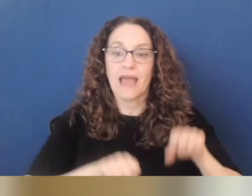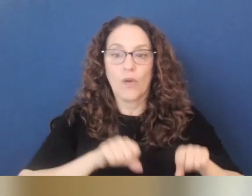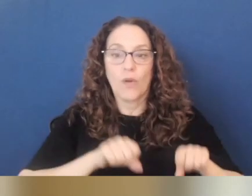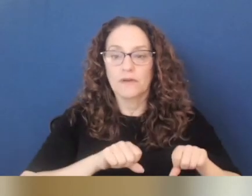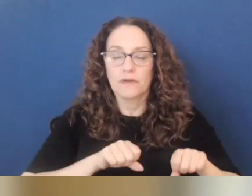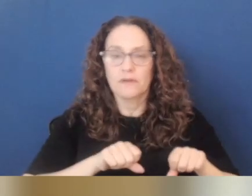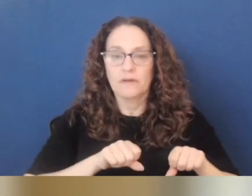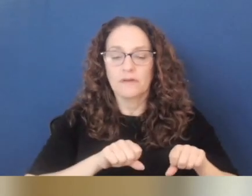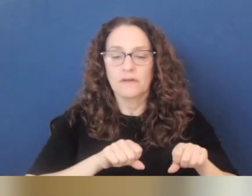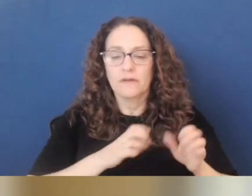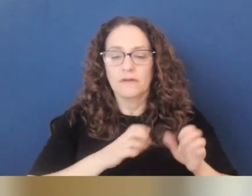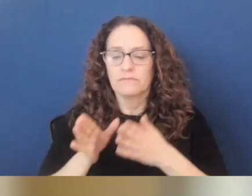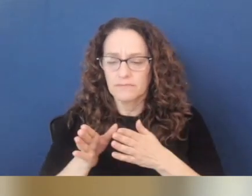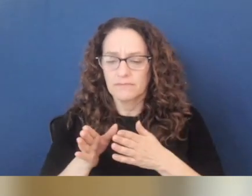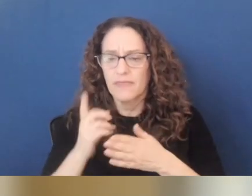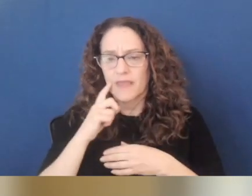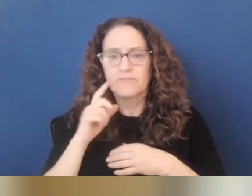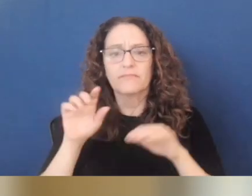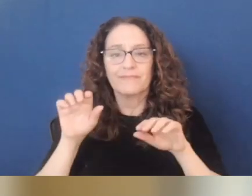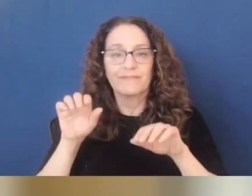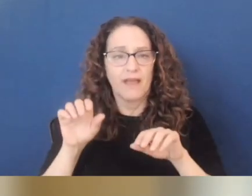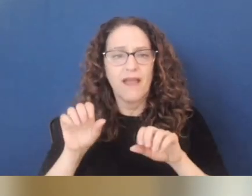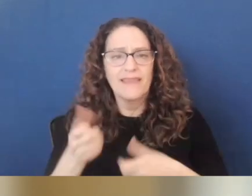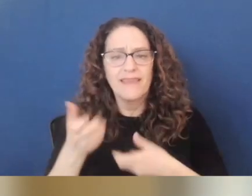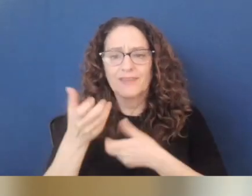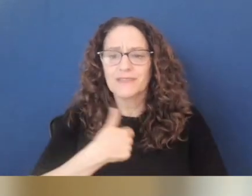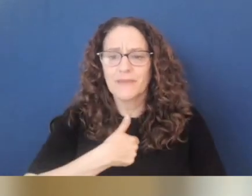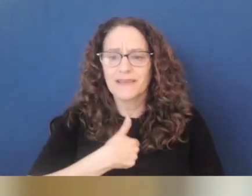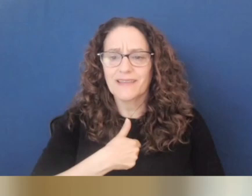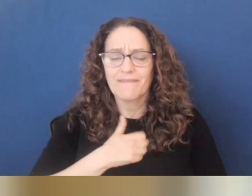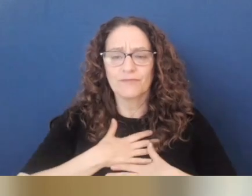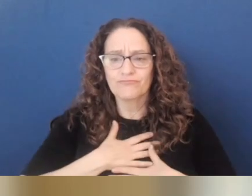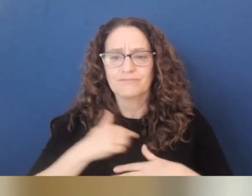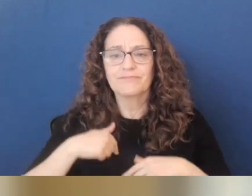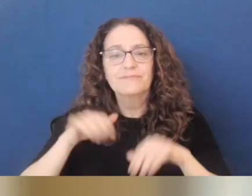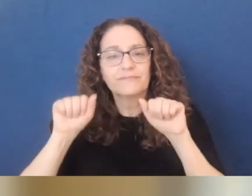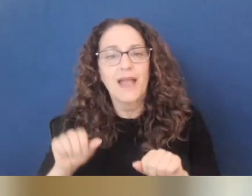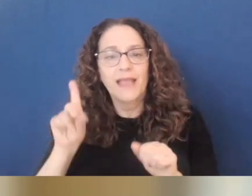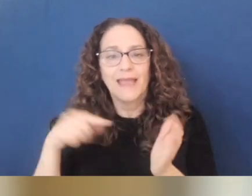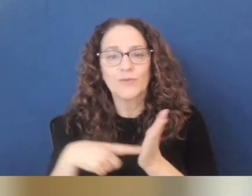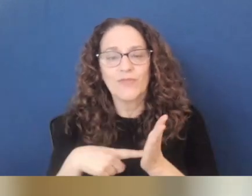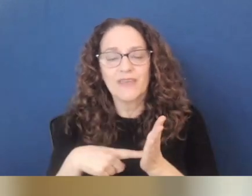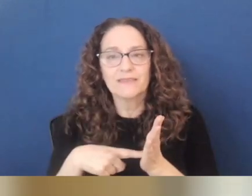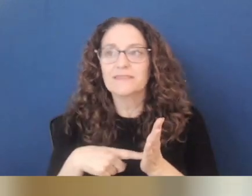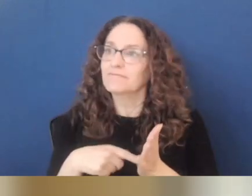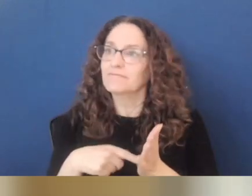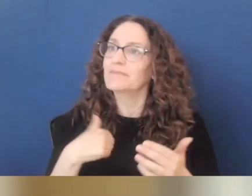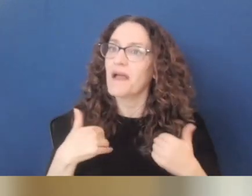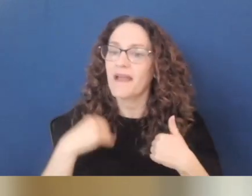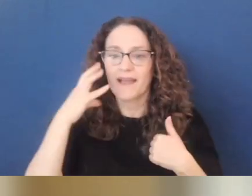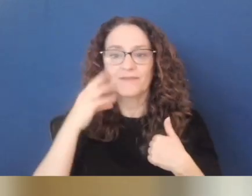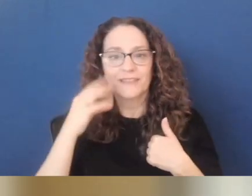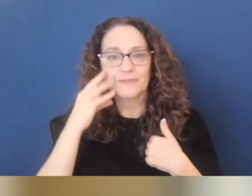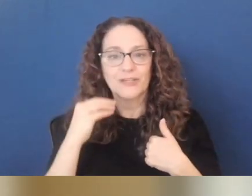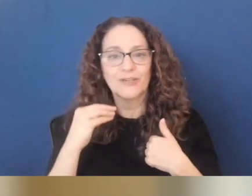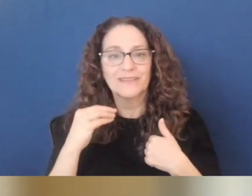can trust myself to do this. I can do this. You know, I have the experience. I can do this. And you just sort of give yourself a pep